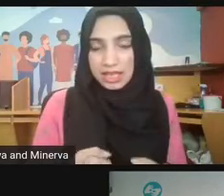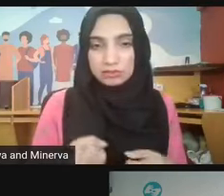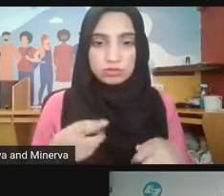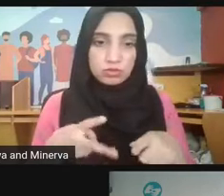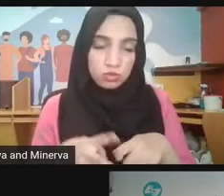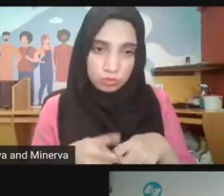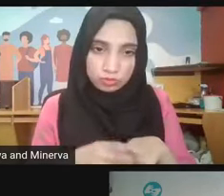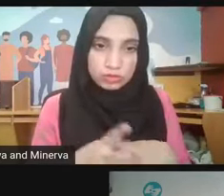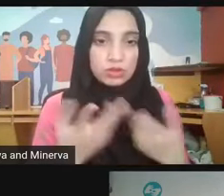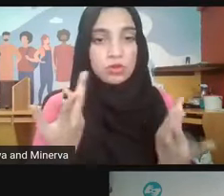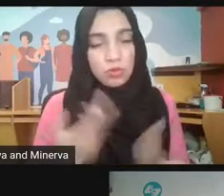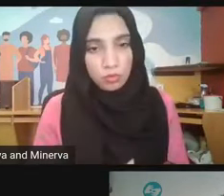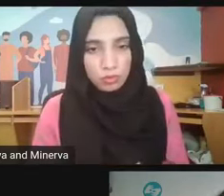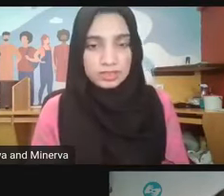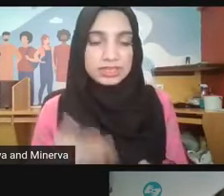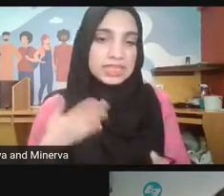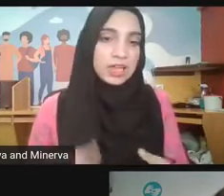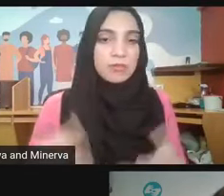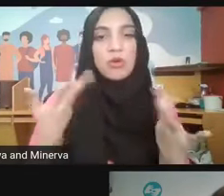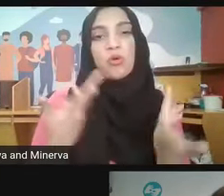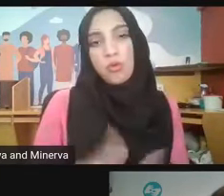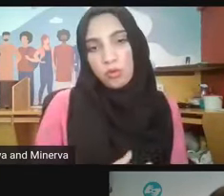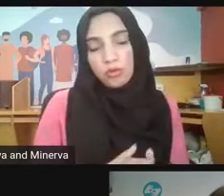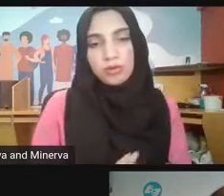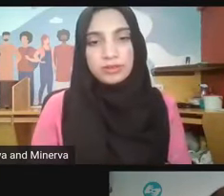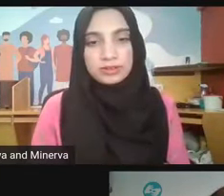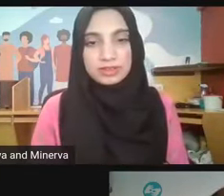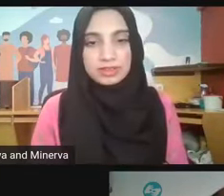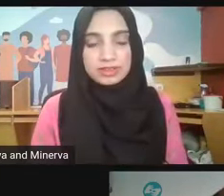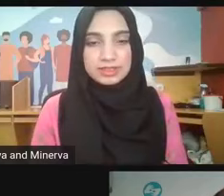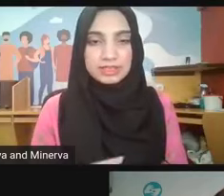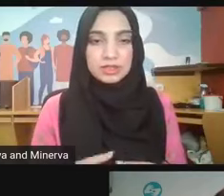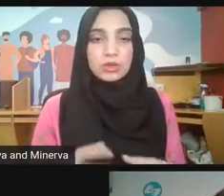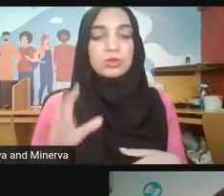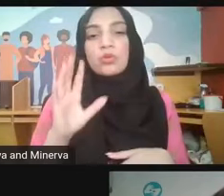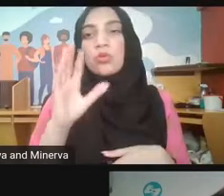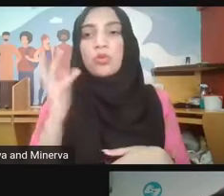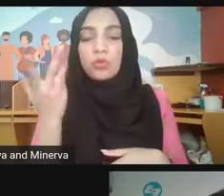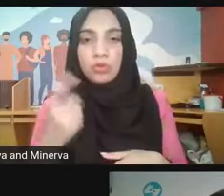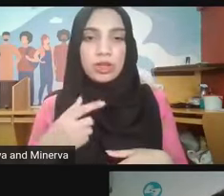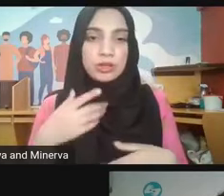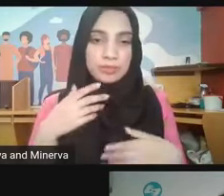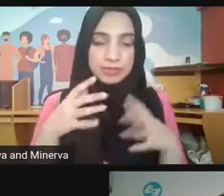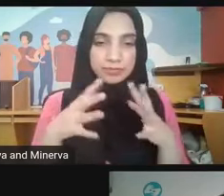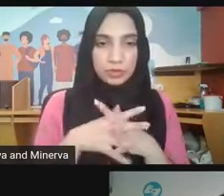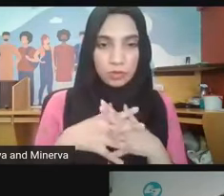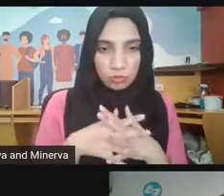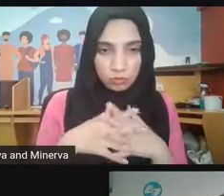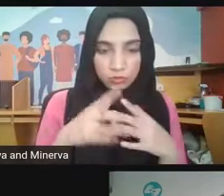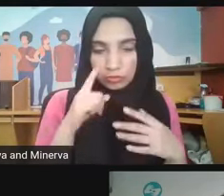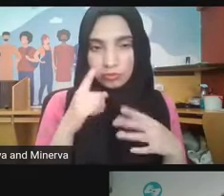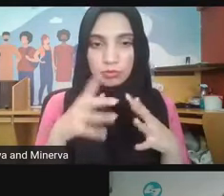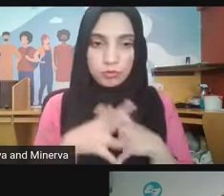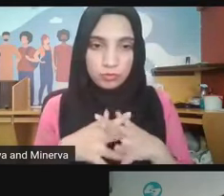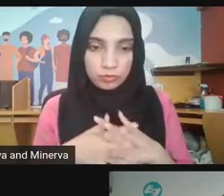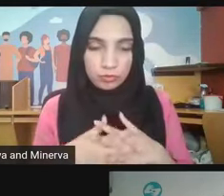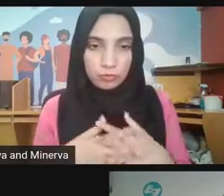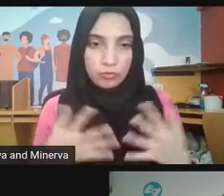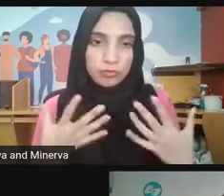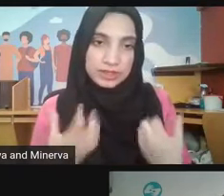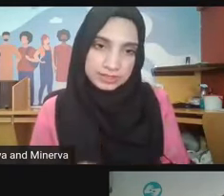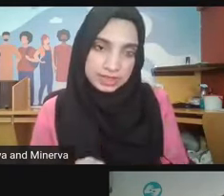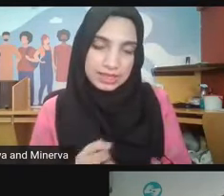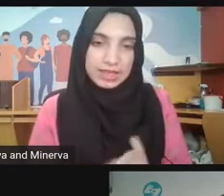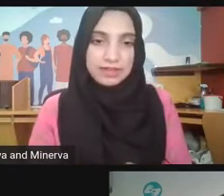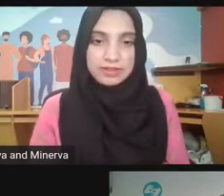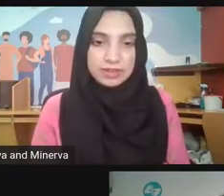table, so that no woman had to be without a breast. So with a lot of research, and it took a